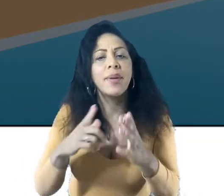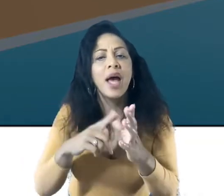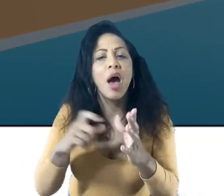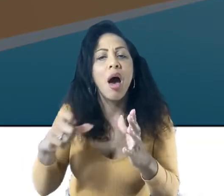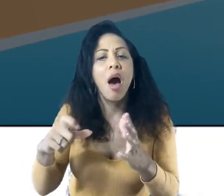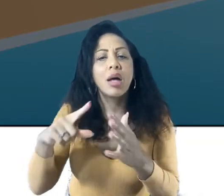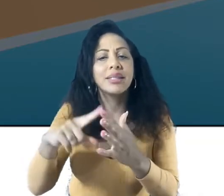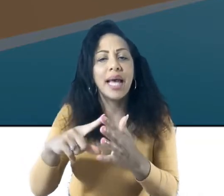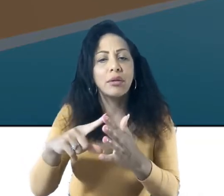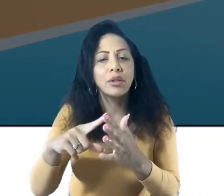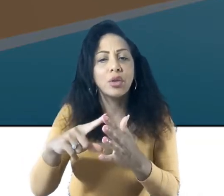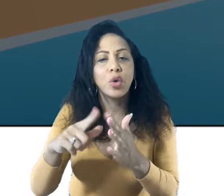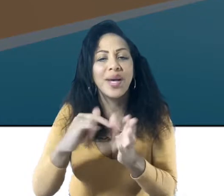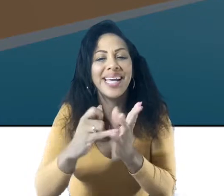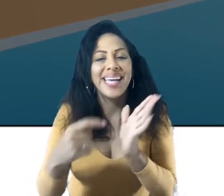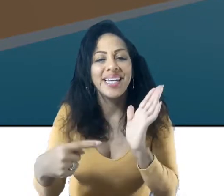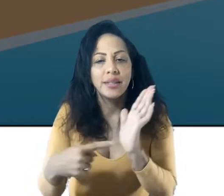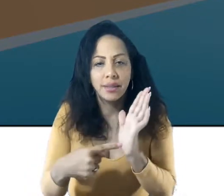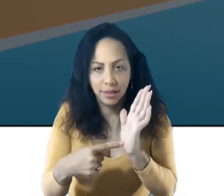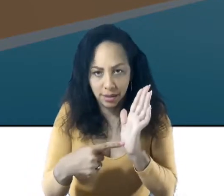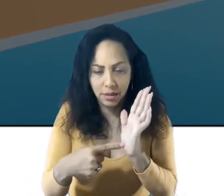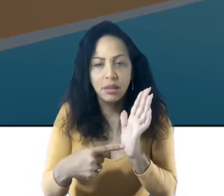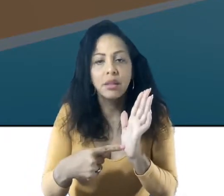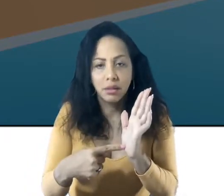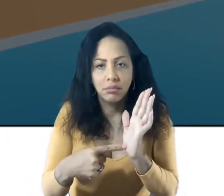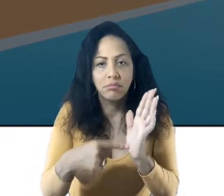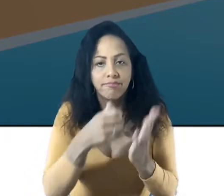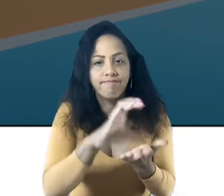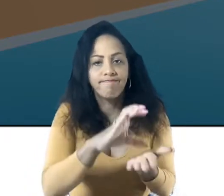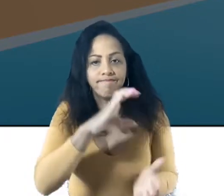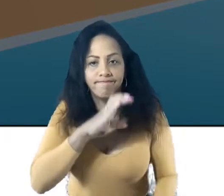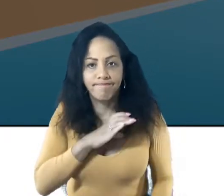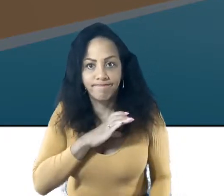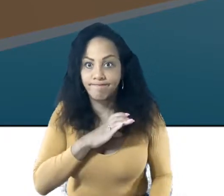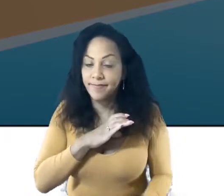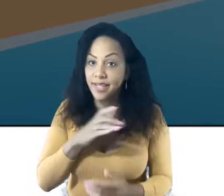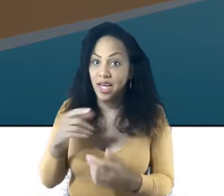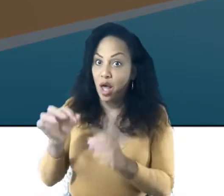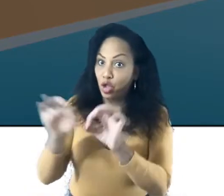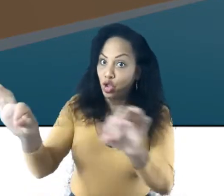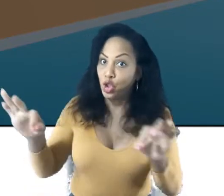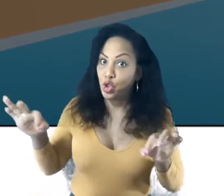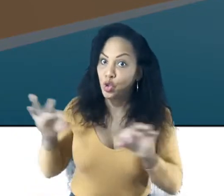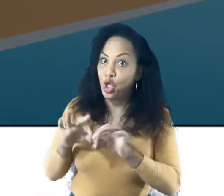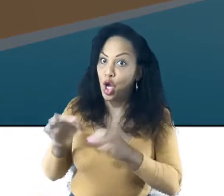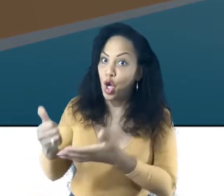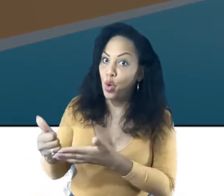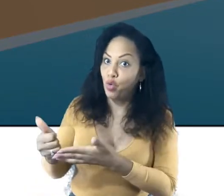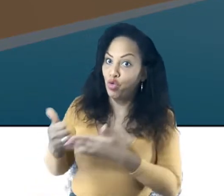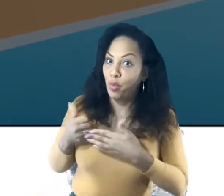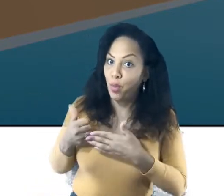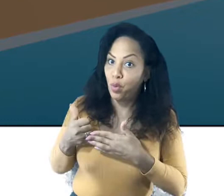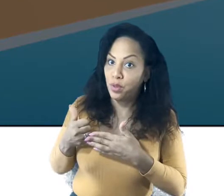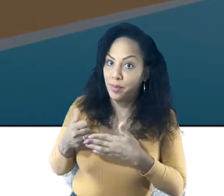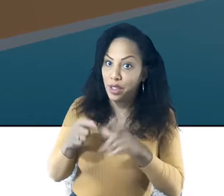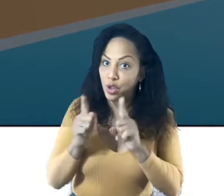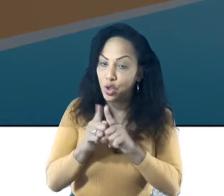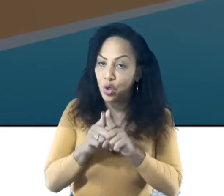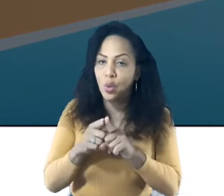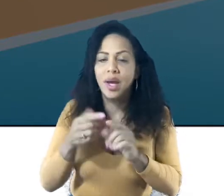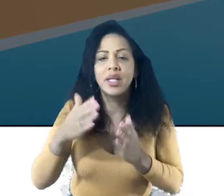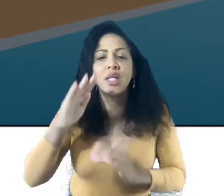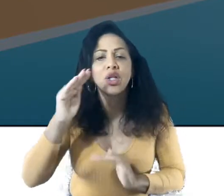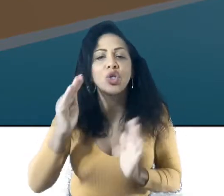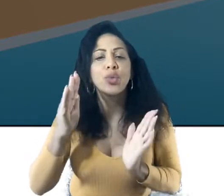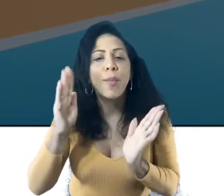Cornwall, and I've had support from the studio here and a small theatre in Cornwall as well. So we've got some